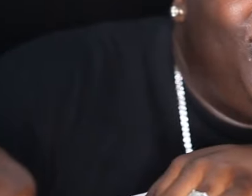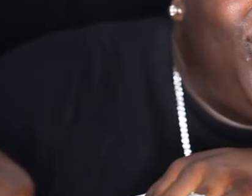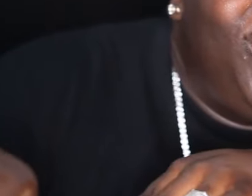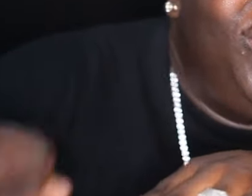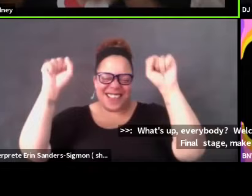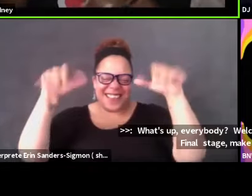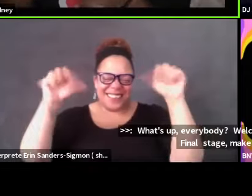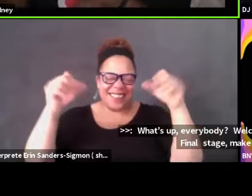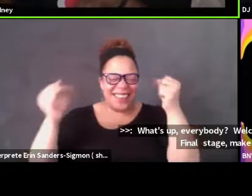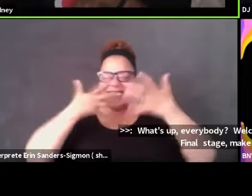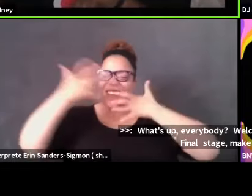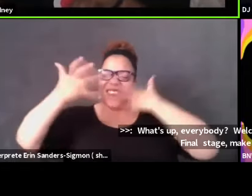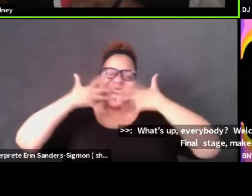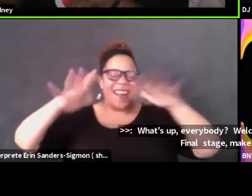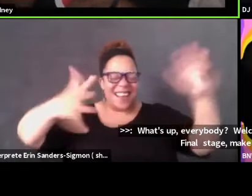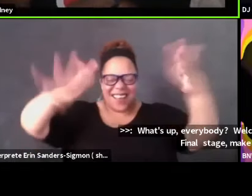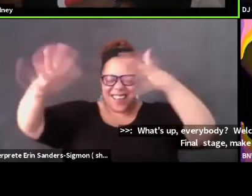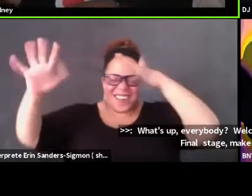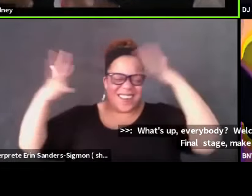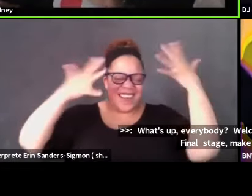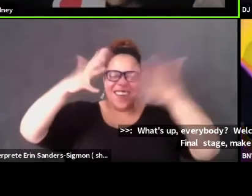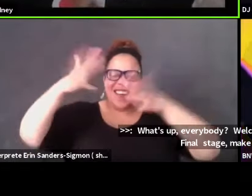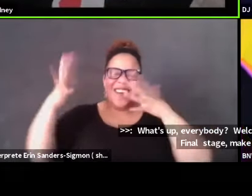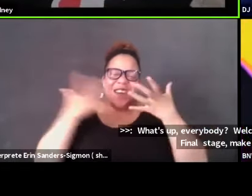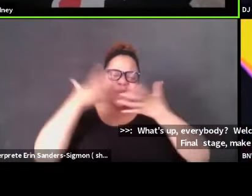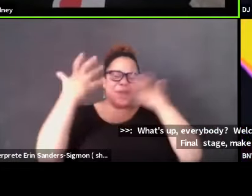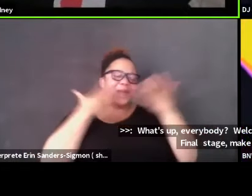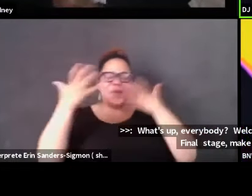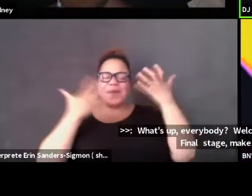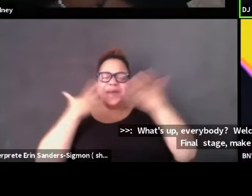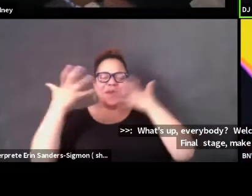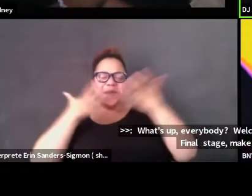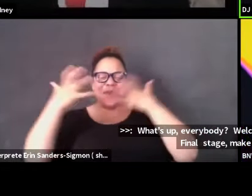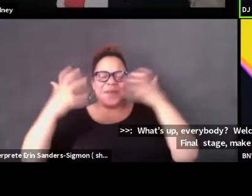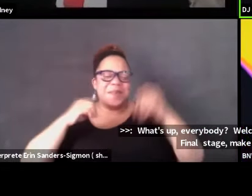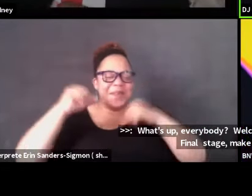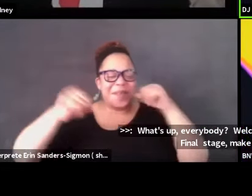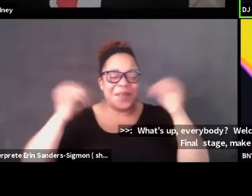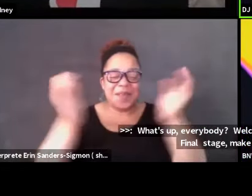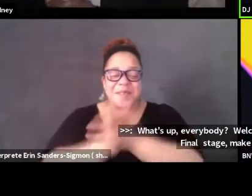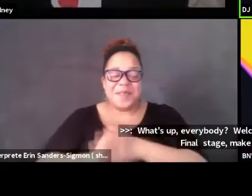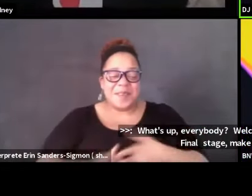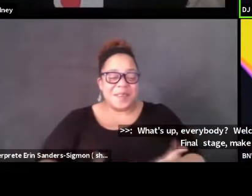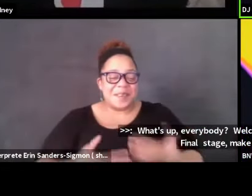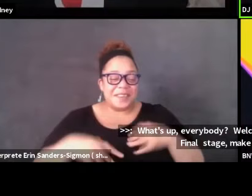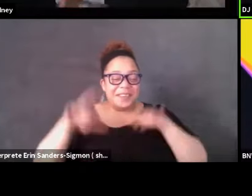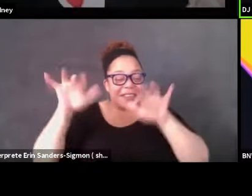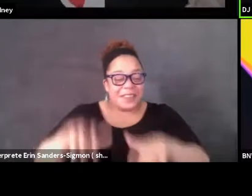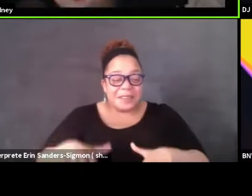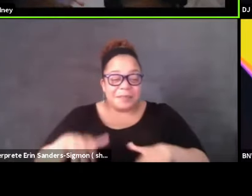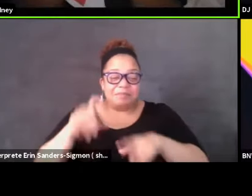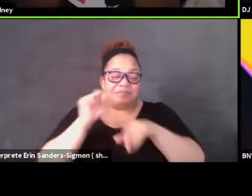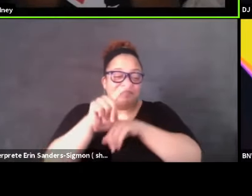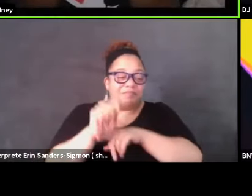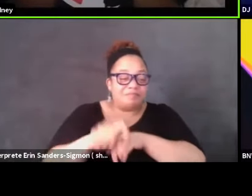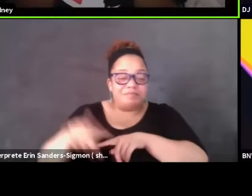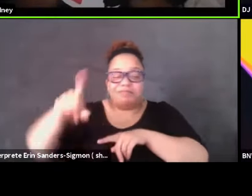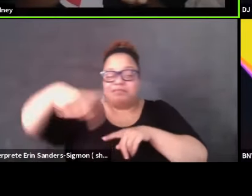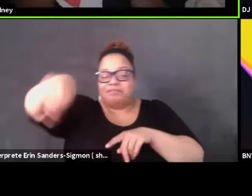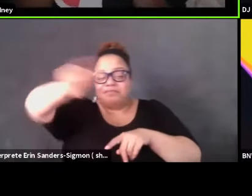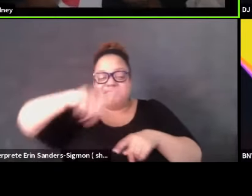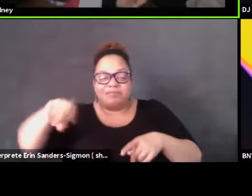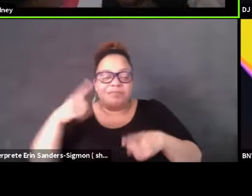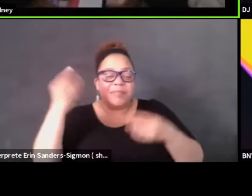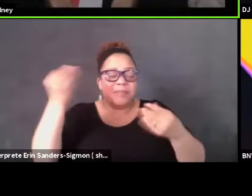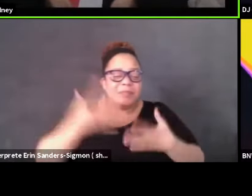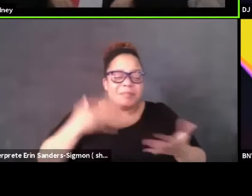noise. Hit the comments. Let us know if you're feeling good. Hit the chat. Make sure y'all telling us y'all feeling good. Everybody at home,